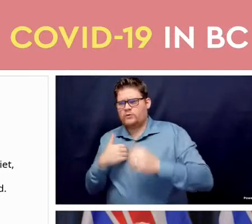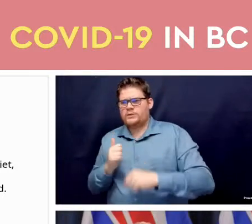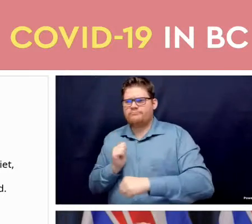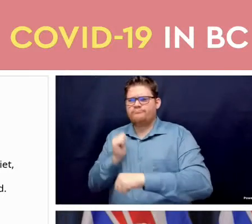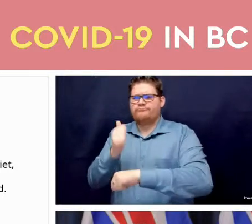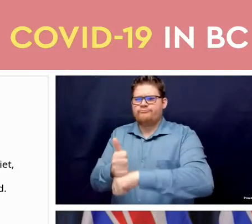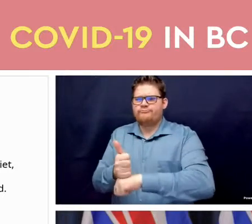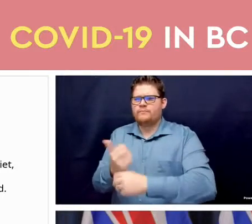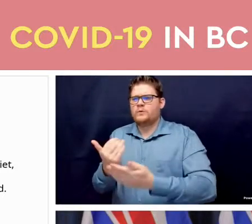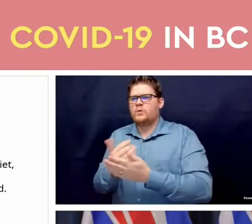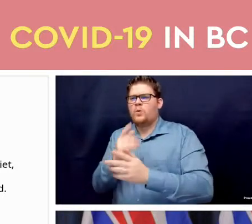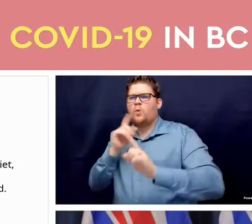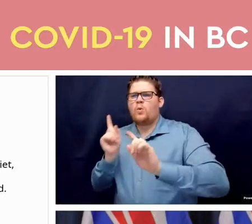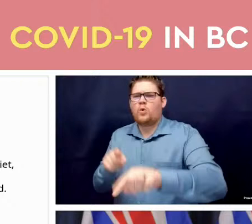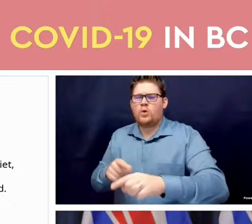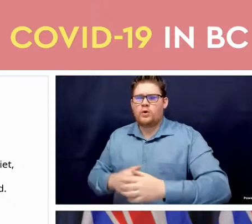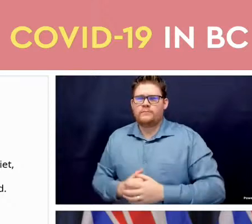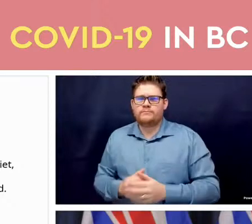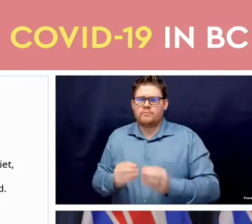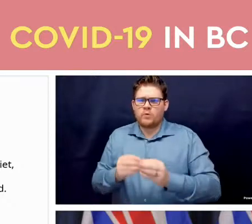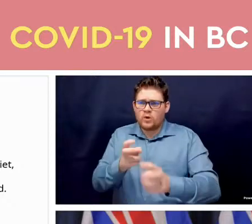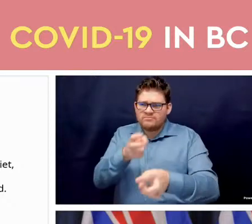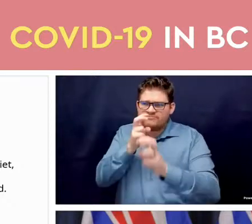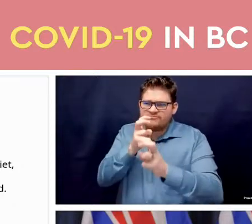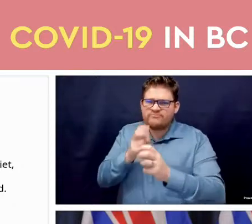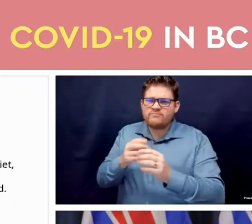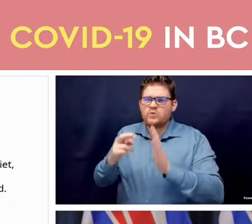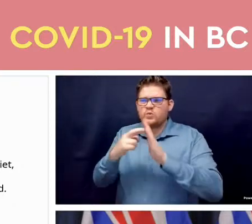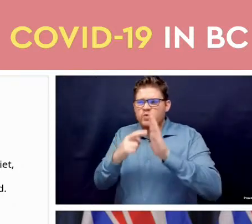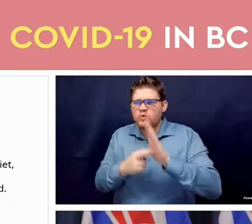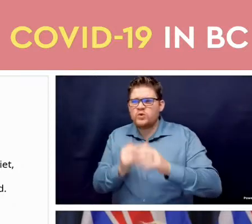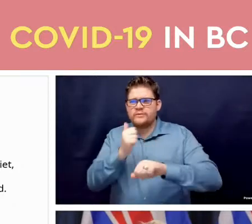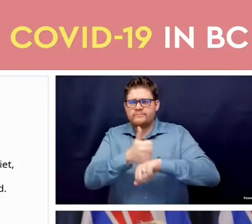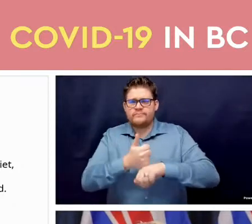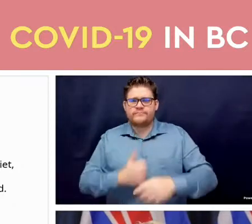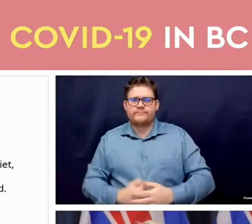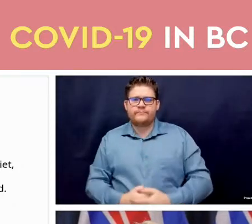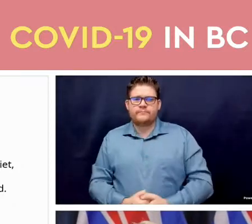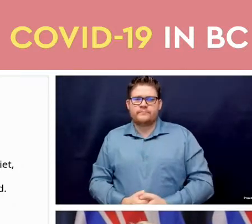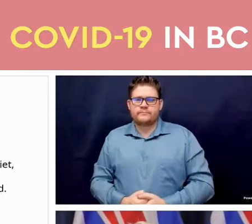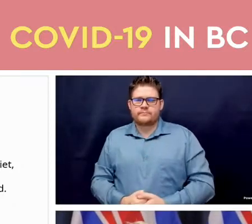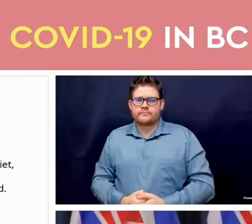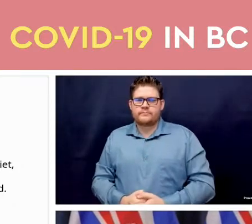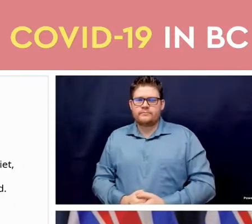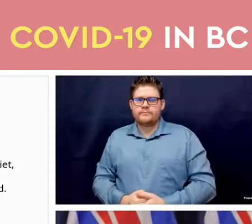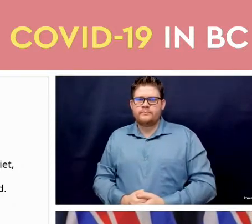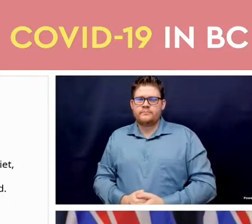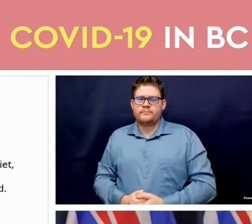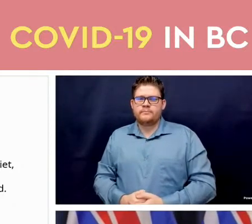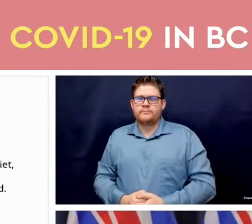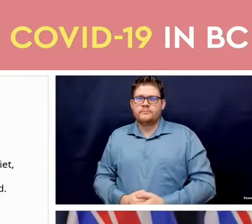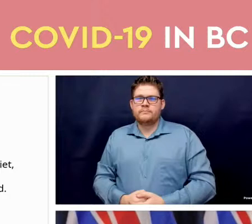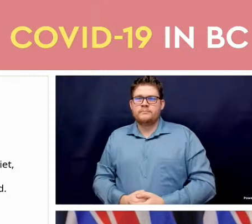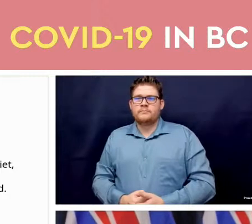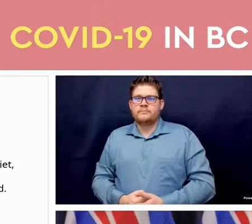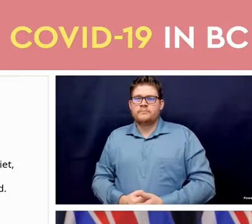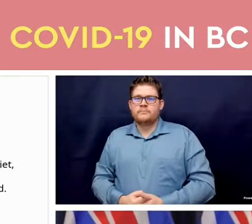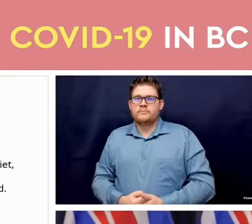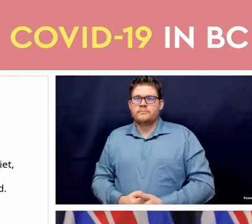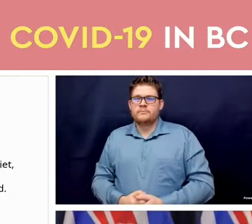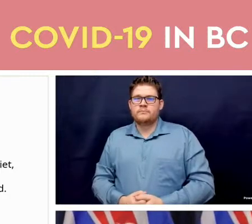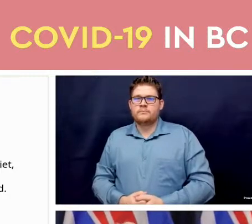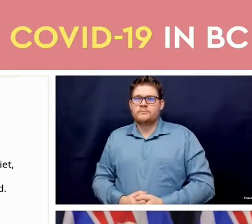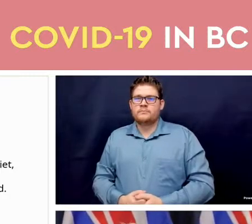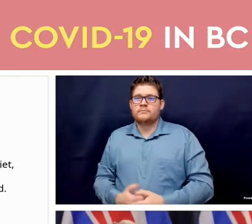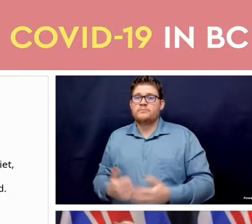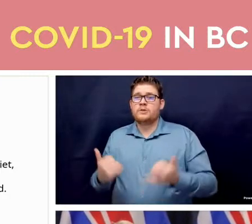this wave of the pandemic. I will also share that we have been adjusting and trying